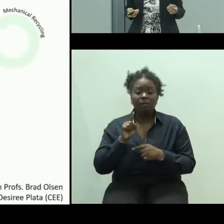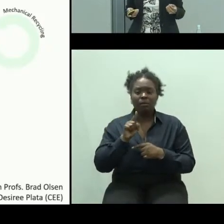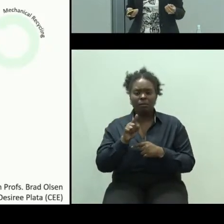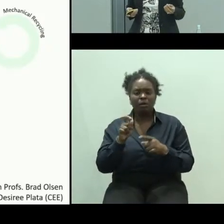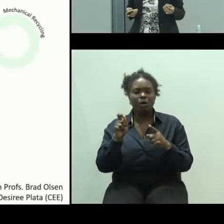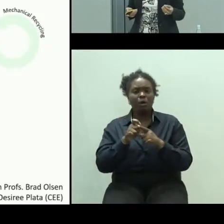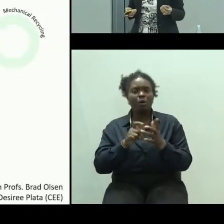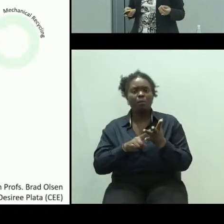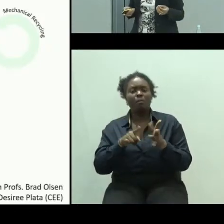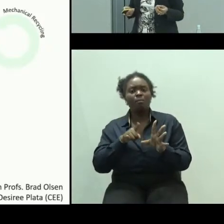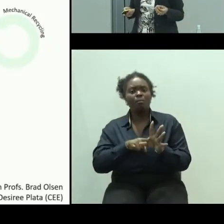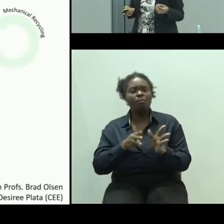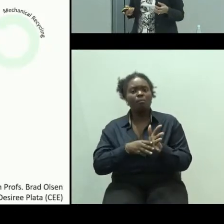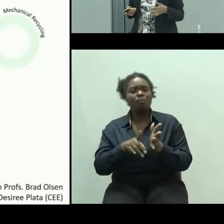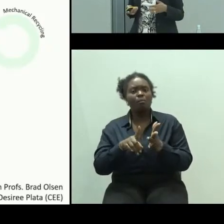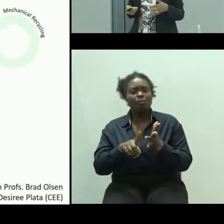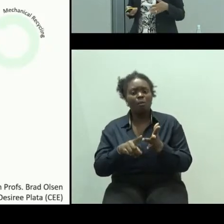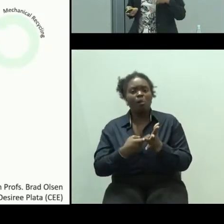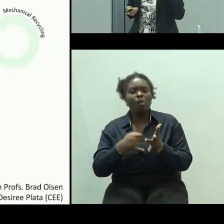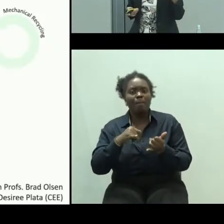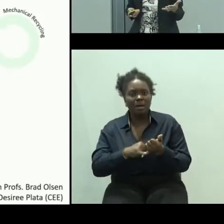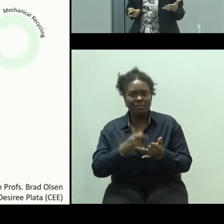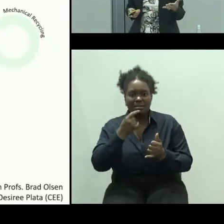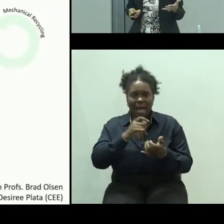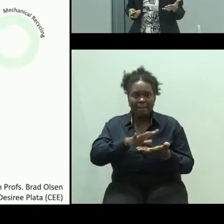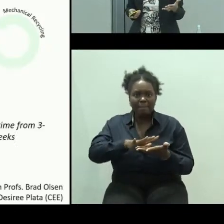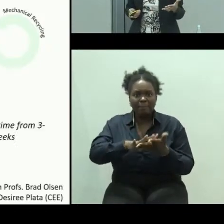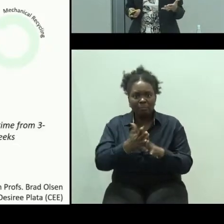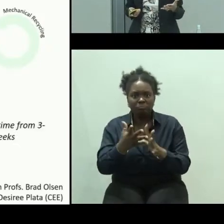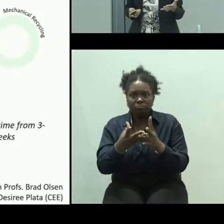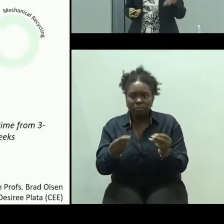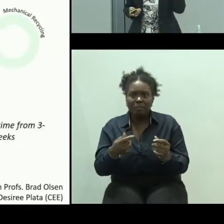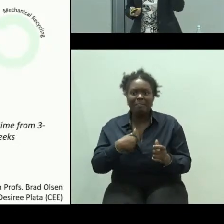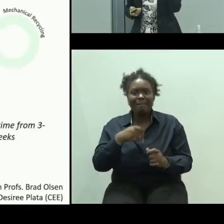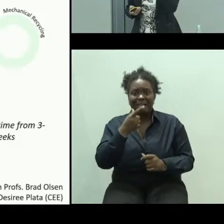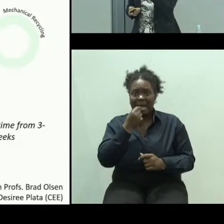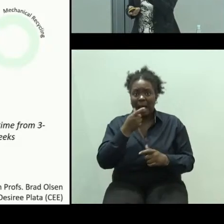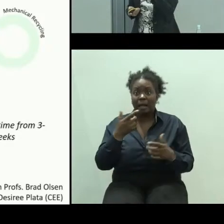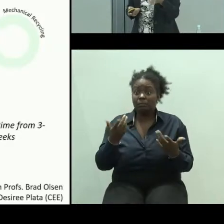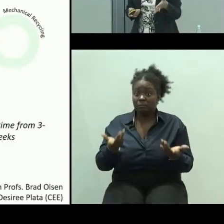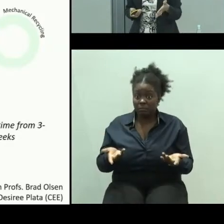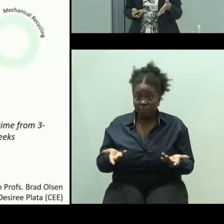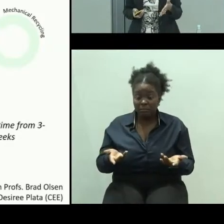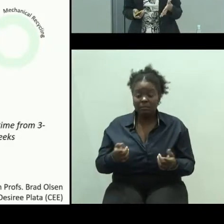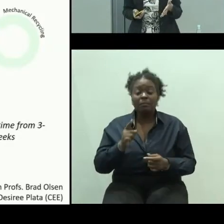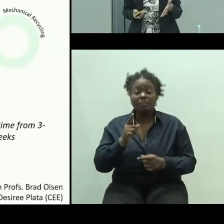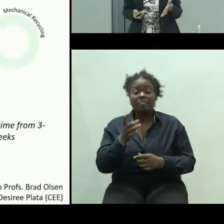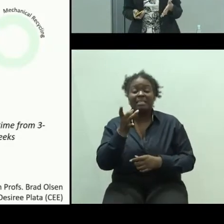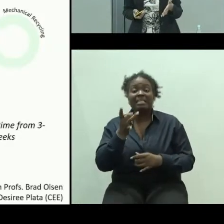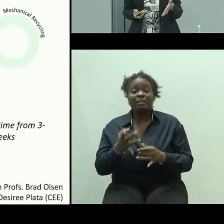polymers are biodegradable. The well-known assays for doing this rely on single